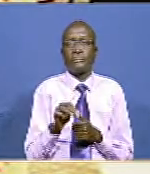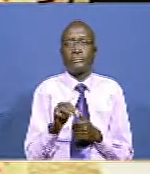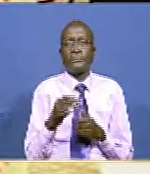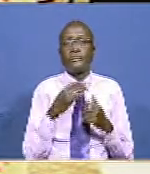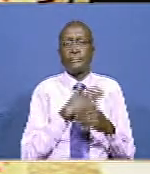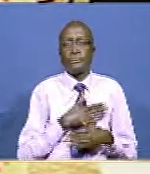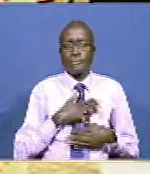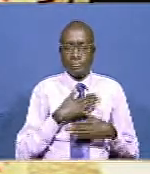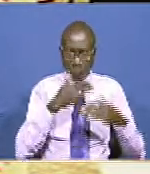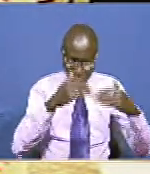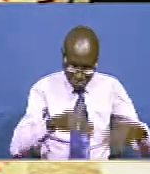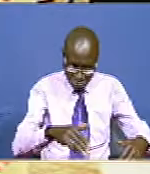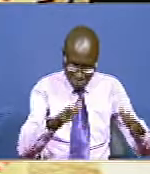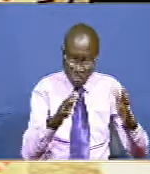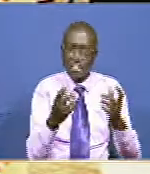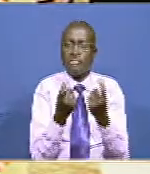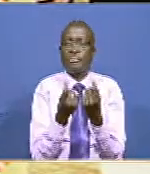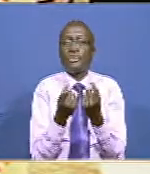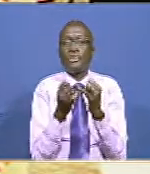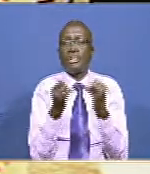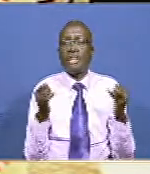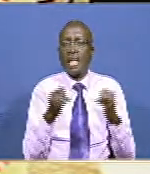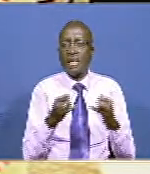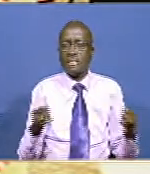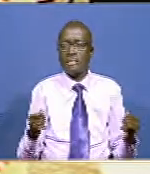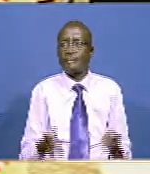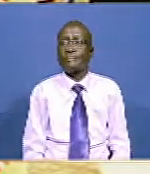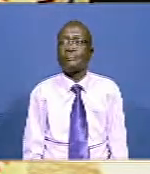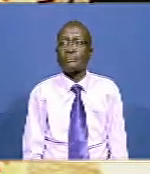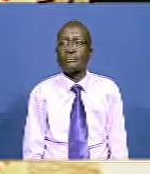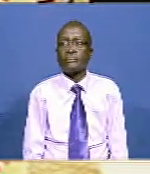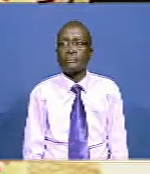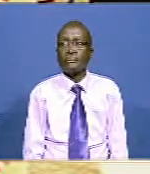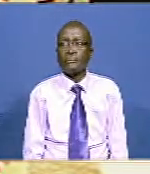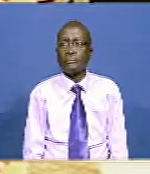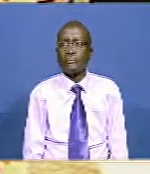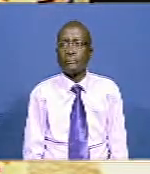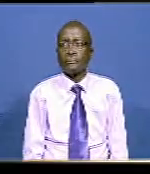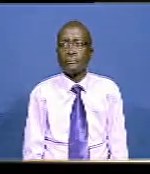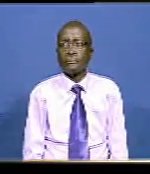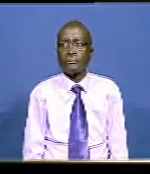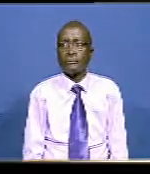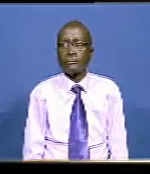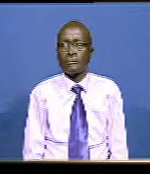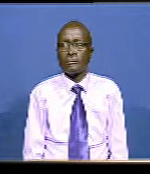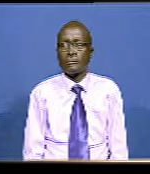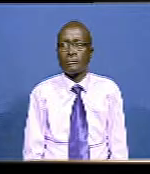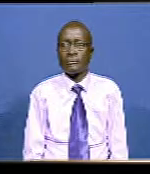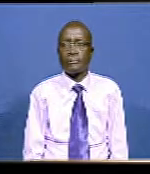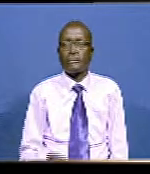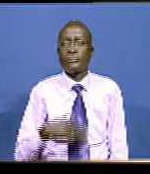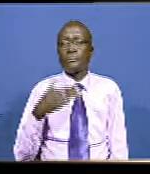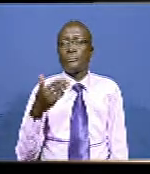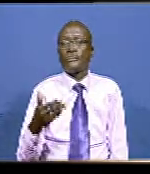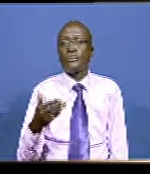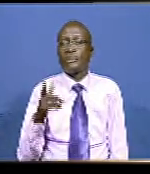it. Yeah, just yeah. some few lines. Yeah, yeah. Yeah. Fine. And it's courtesy of poetry after lunch, mazei ni